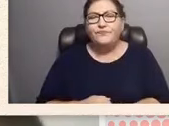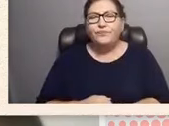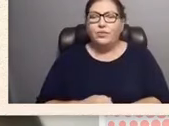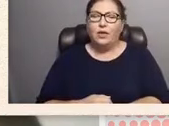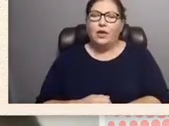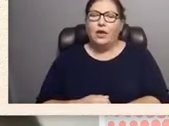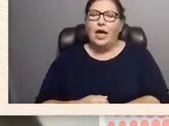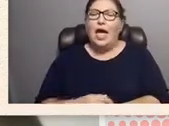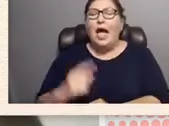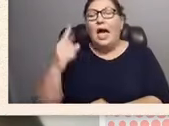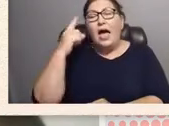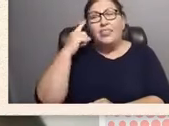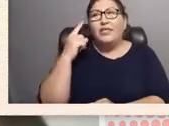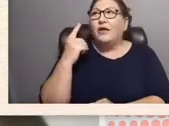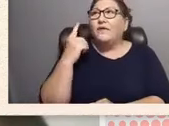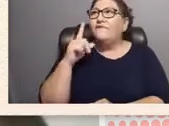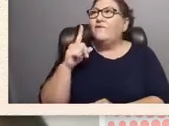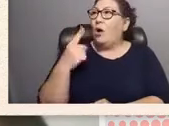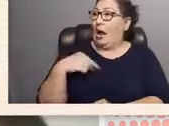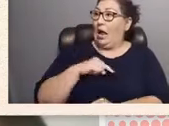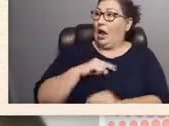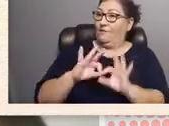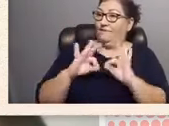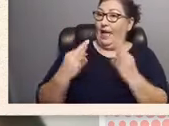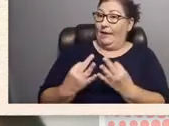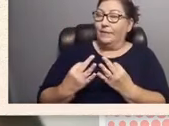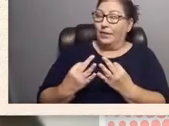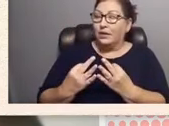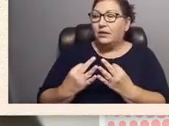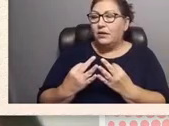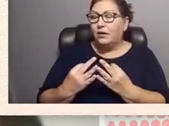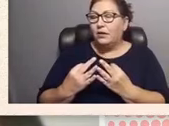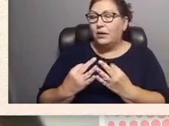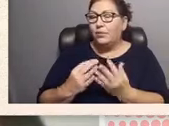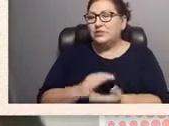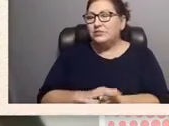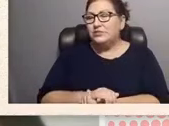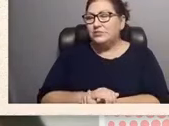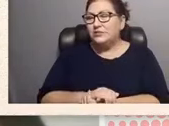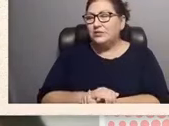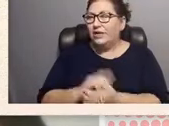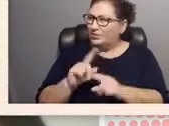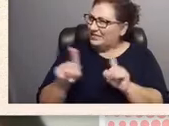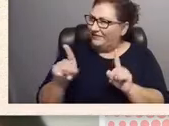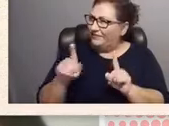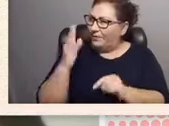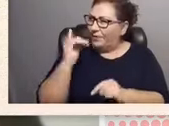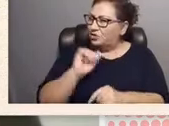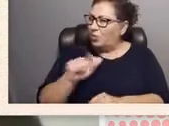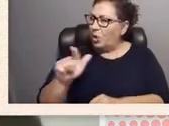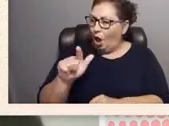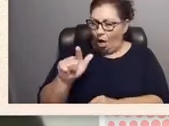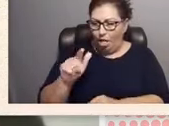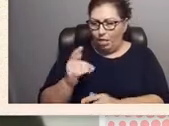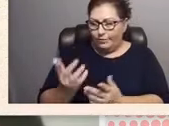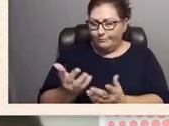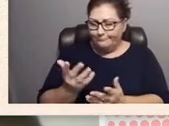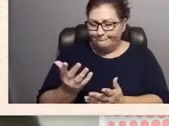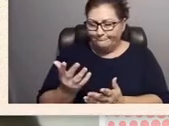for our family, it was different because we all were. I